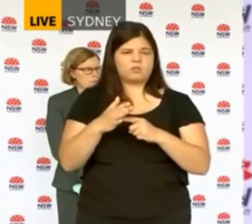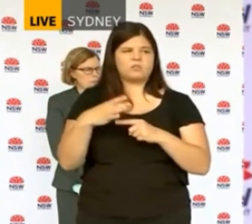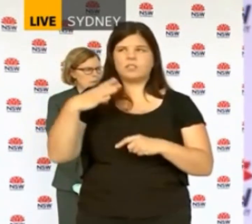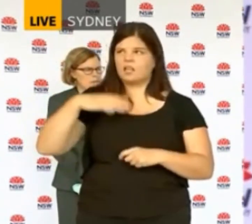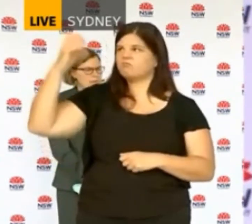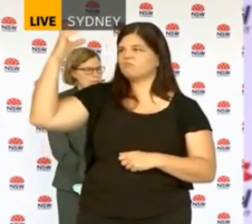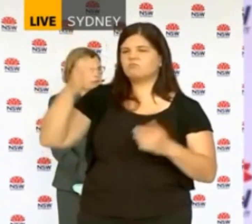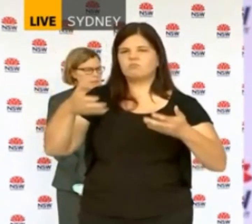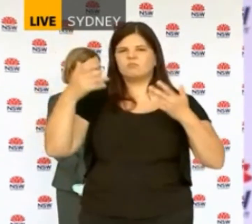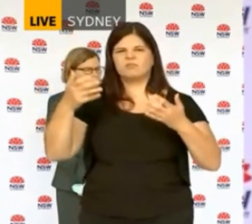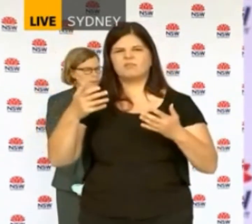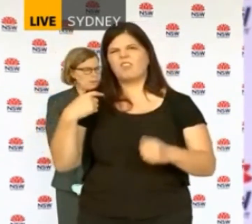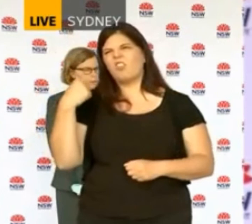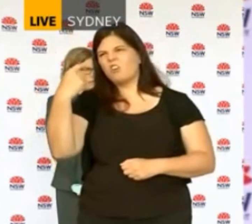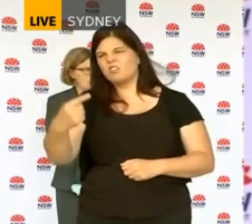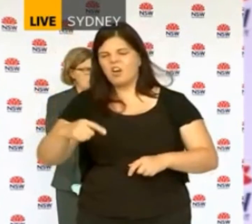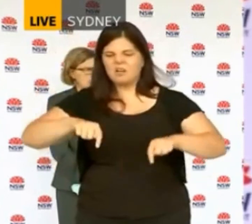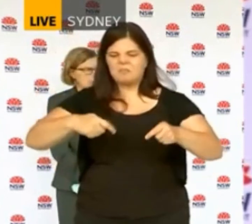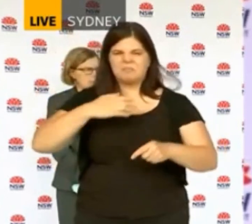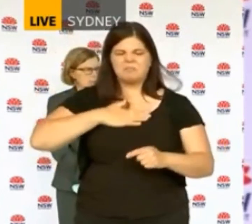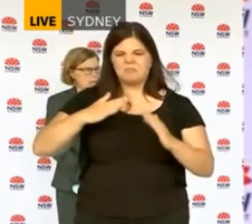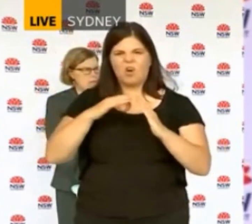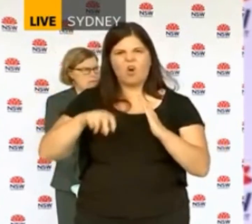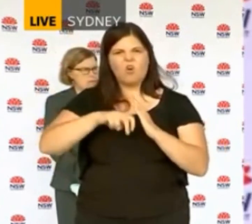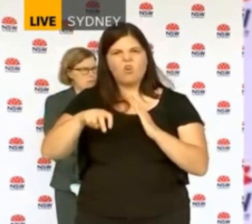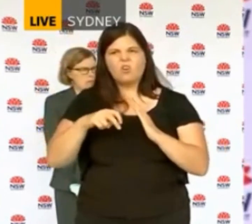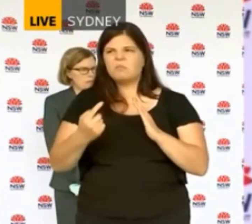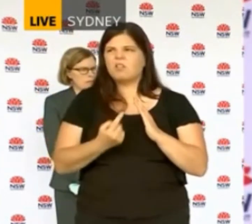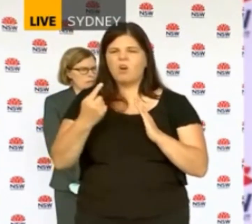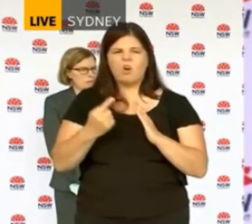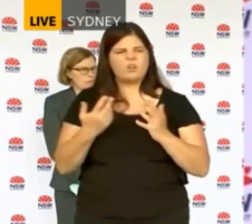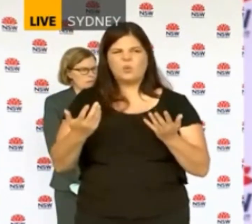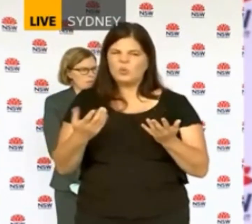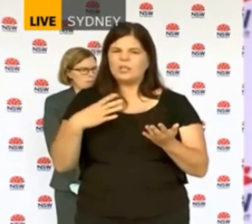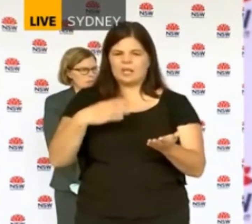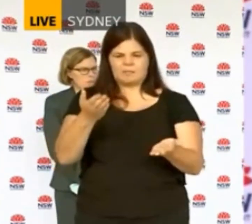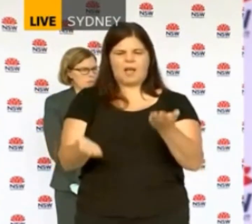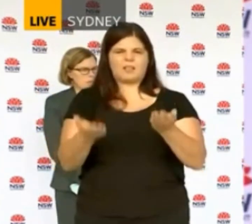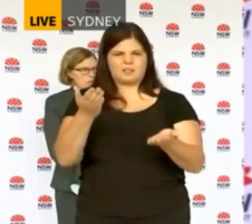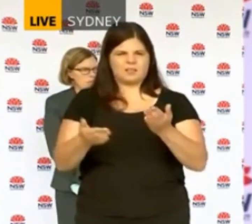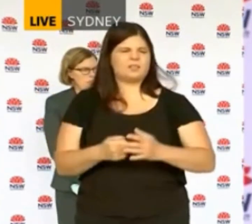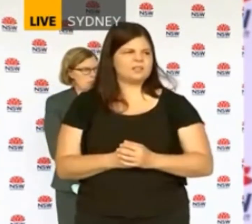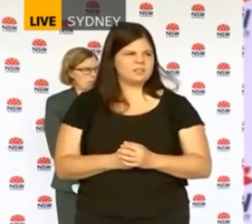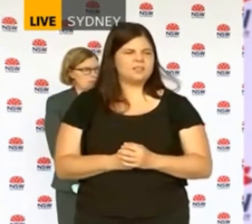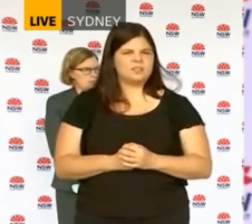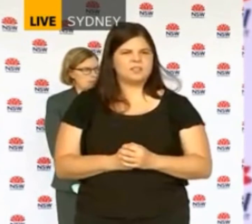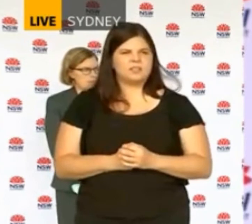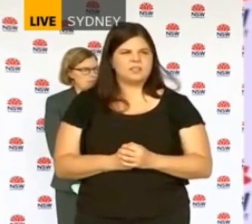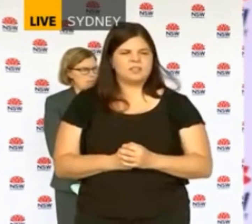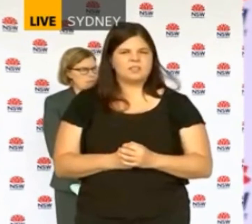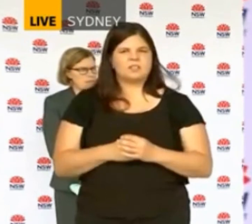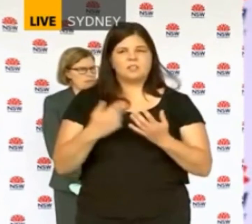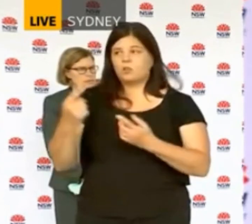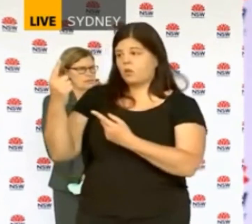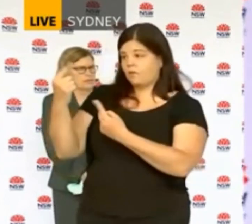people that have been in lockdown for such a long period of time, in many cases on their own, well, I'm balancing that against the risk that the advice that I have received. But